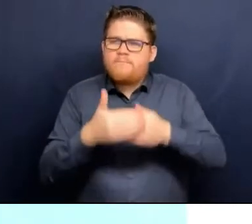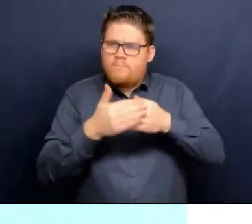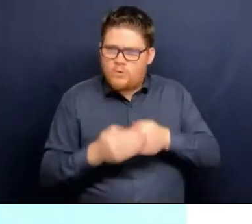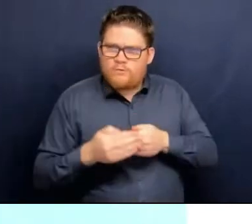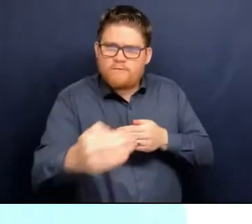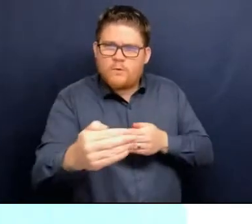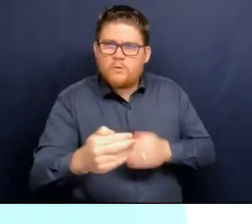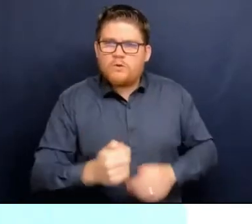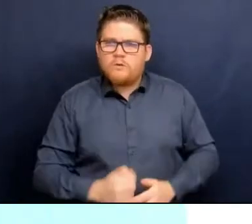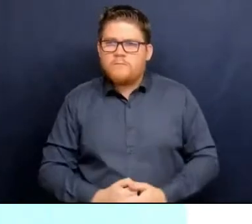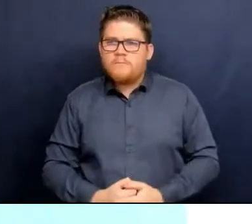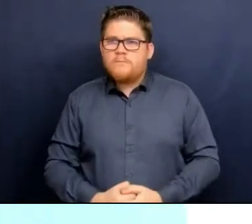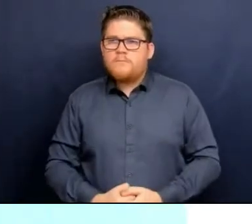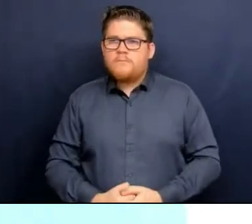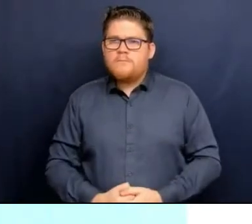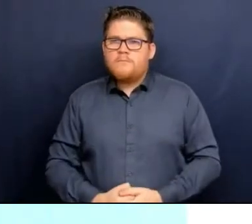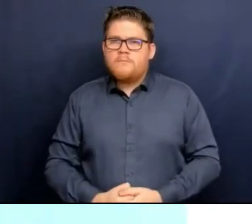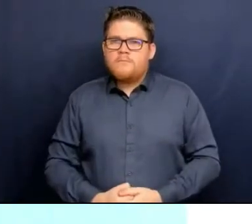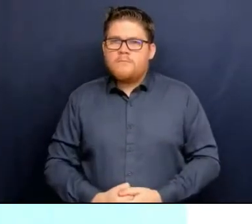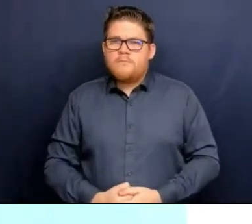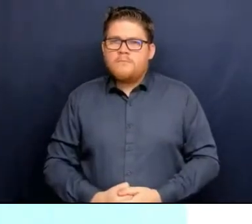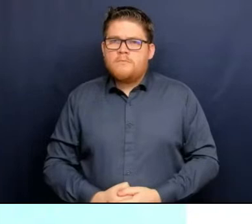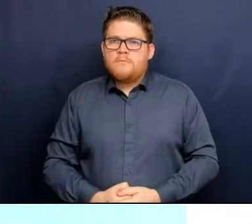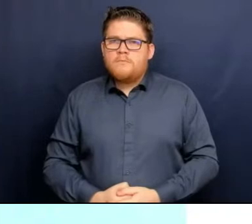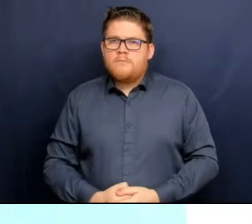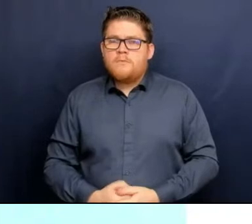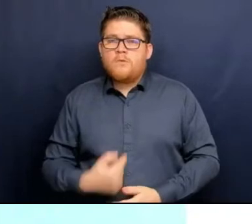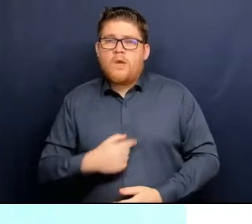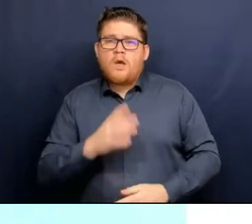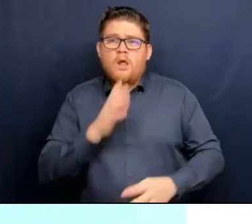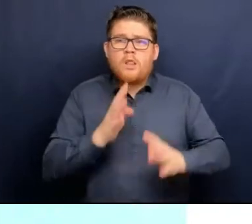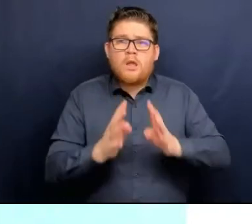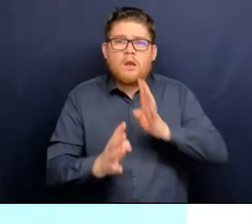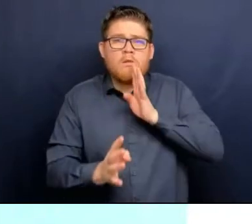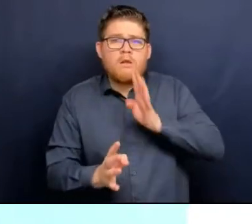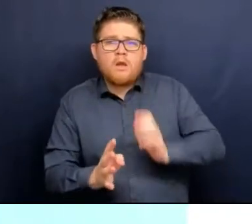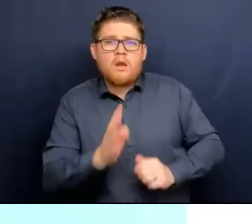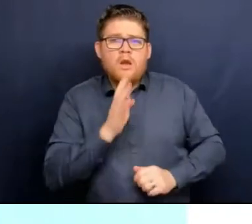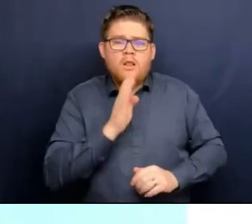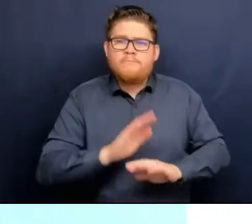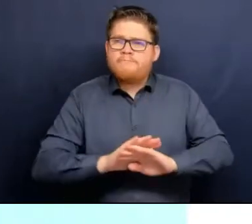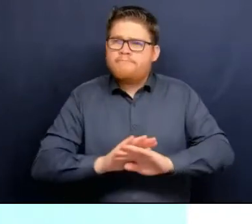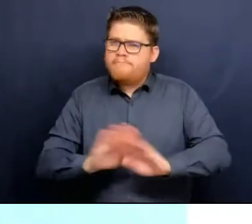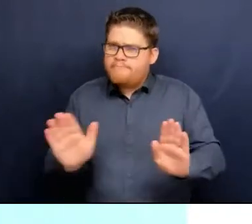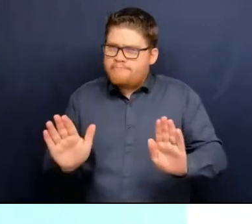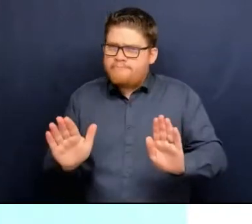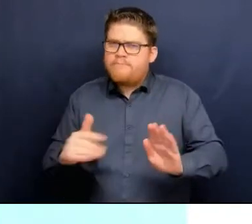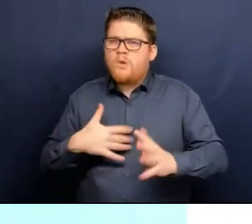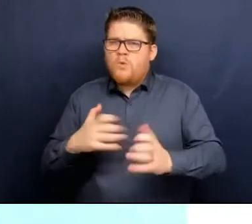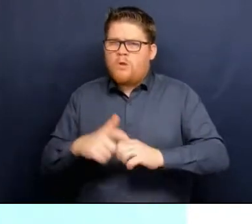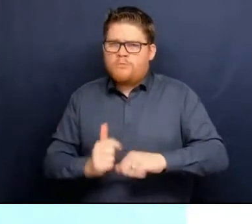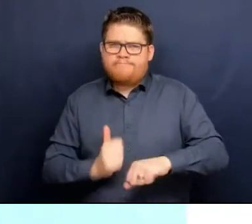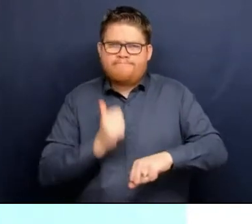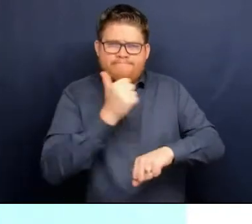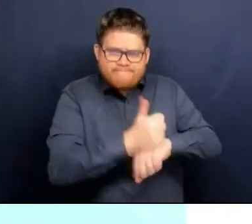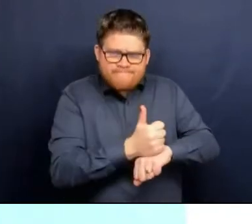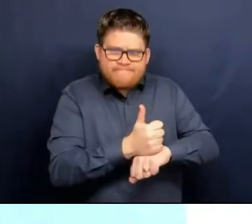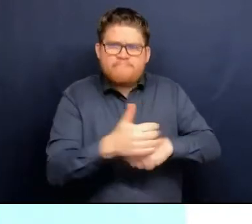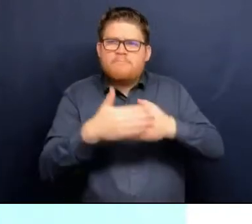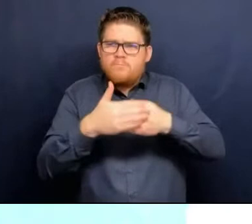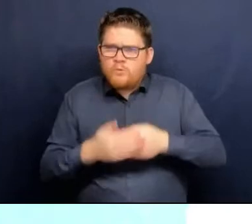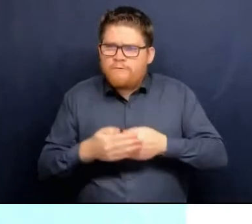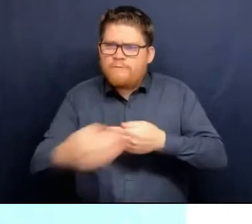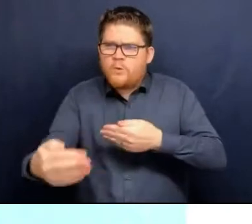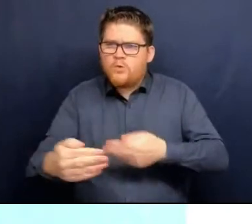this will not be a report like others that will gather dust. It cannot, it's not allowed to be. We've got a lot of work ahead of us. We've got a